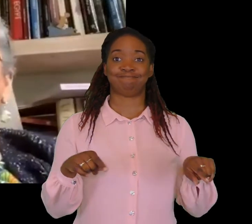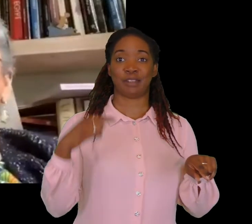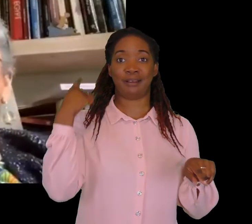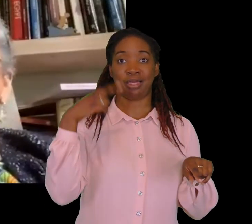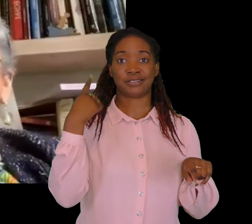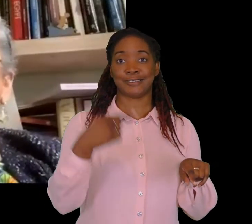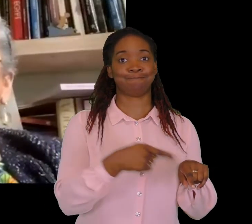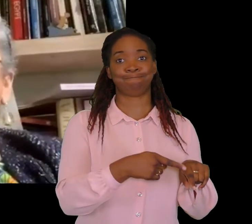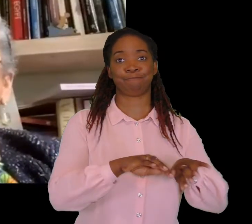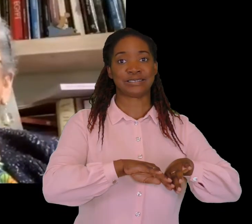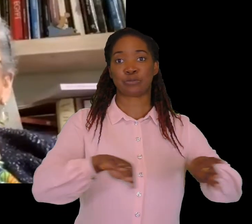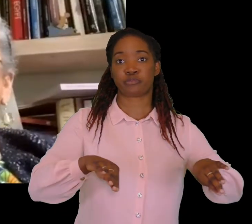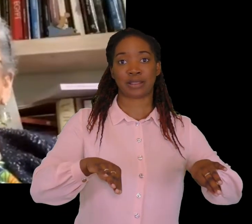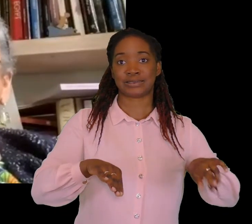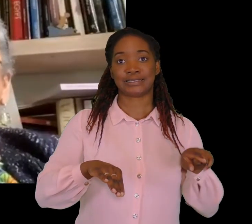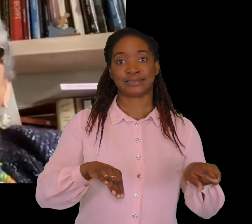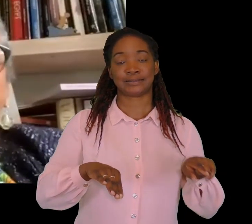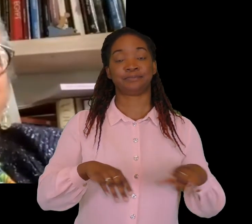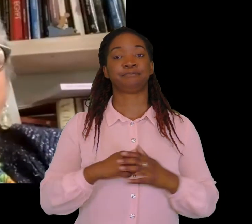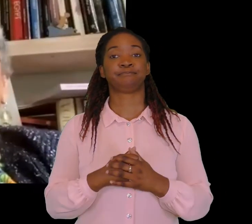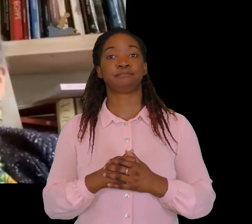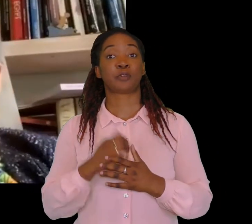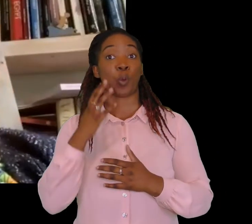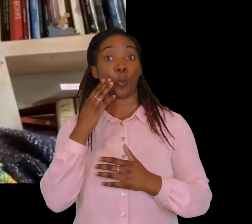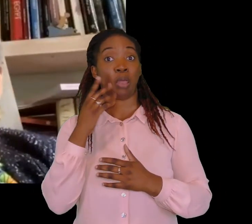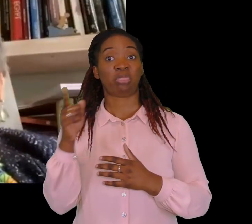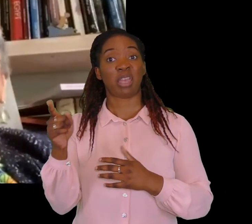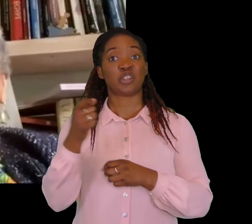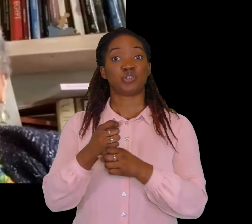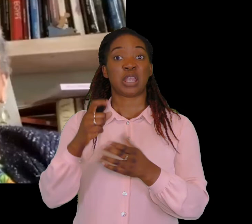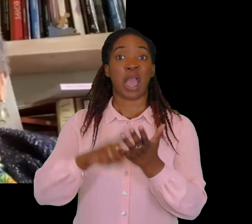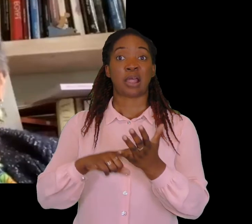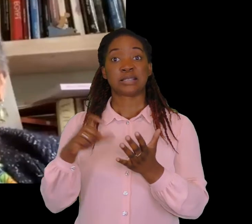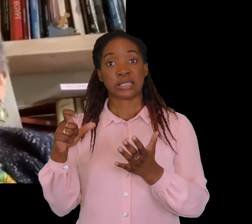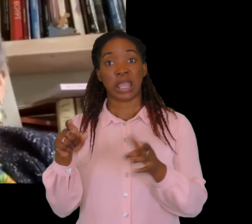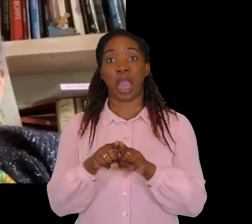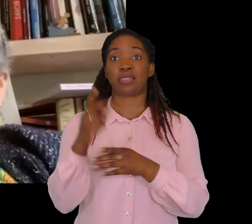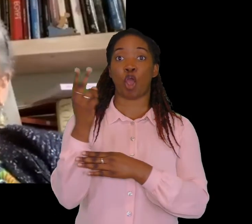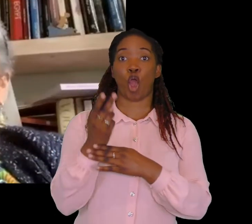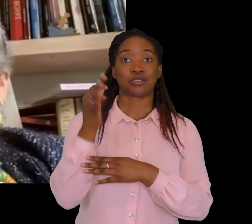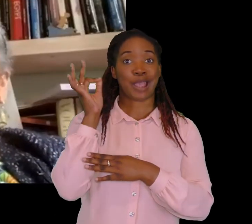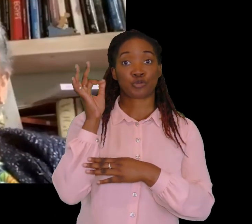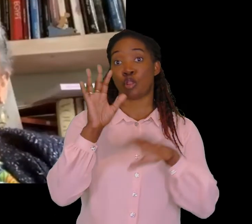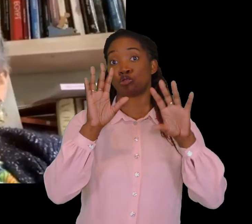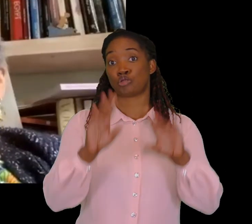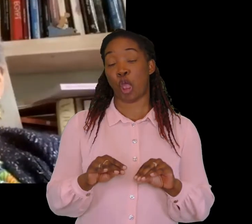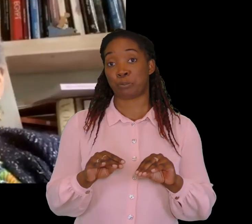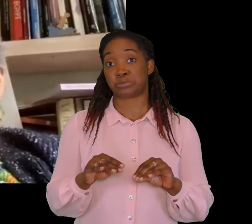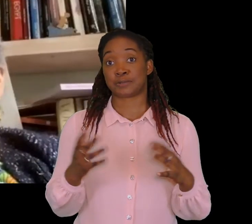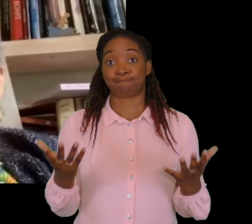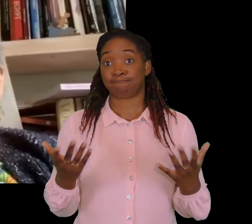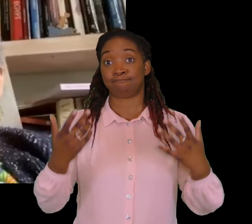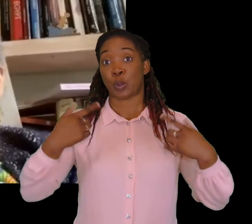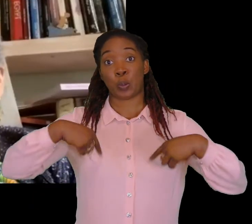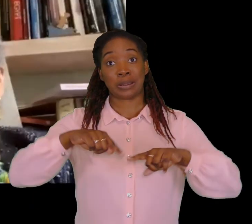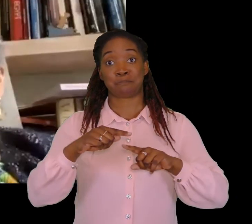London, we were so separated. And once the GLC and the Arts Council stopped, for good or ill, we didn't